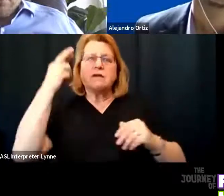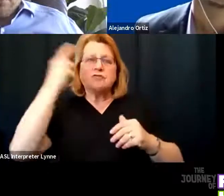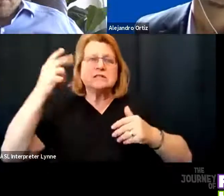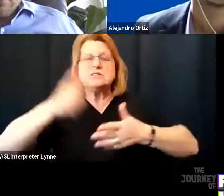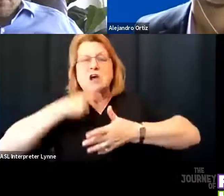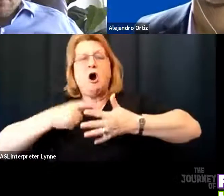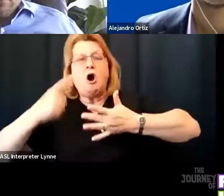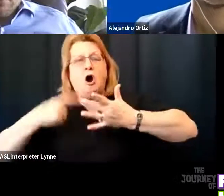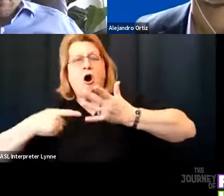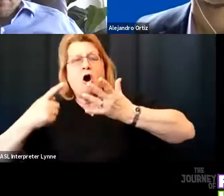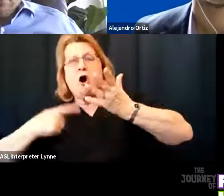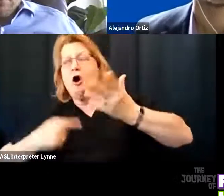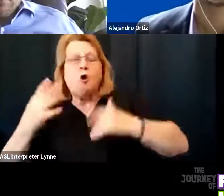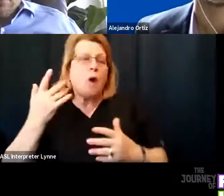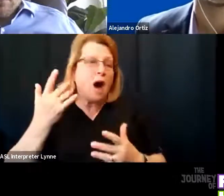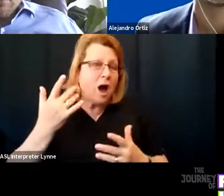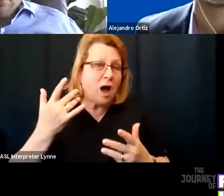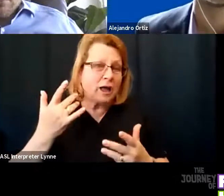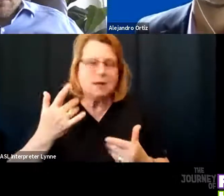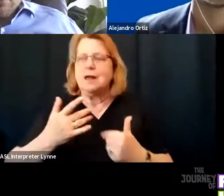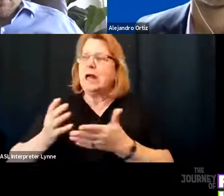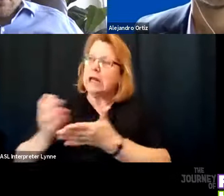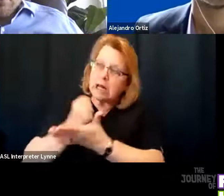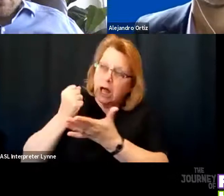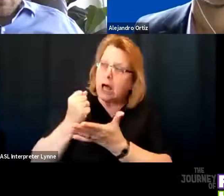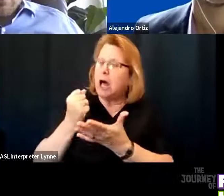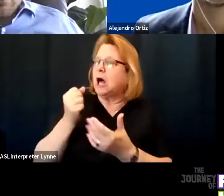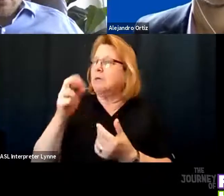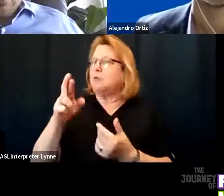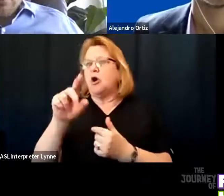for whether it's source of income or